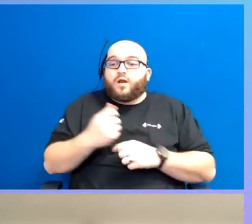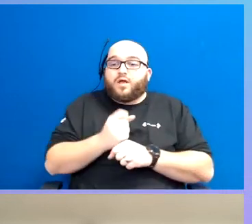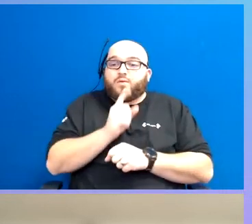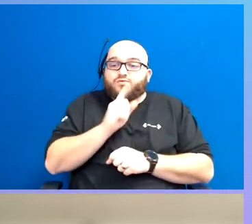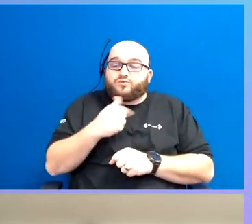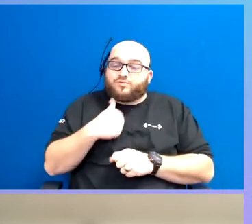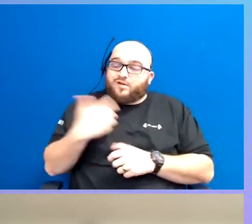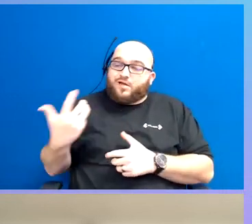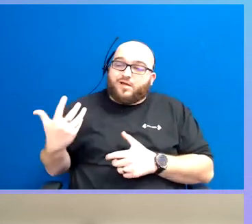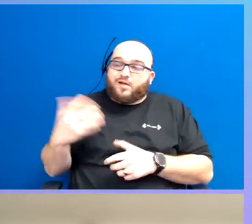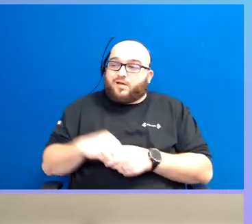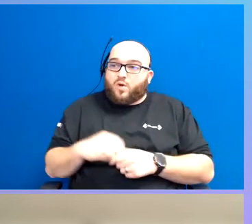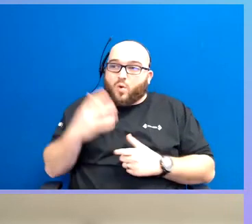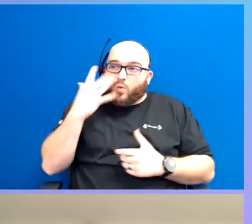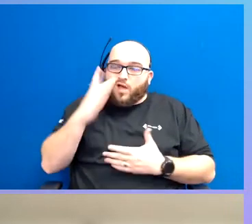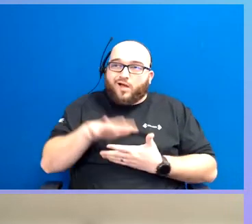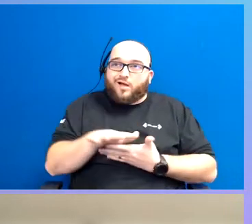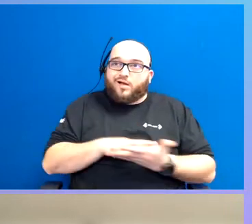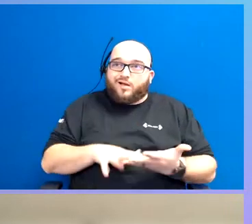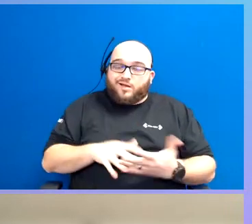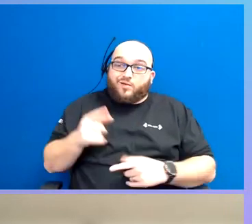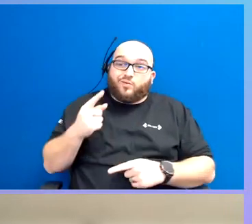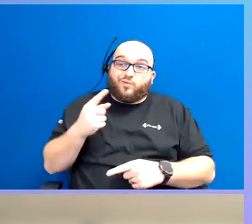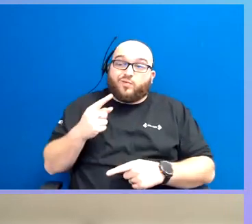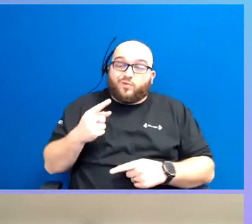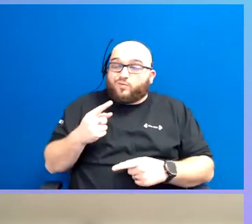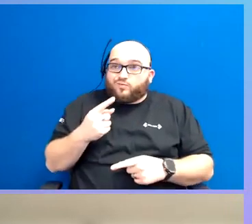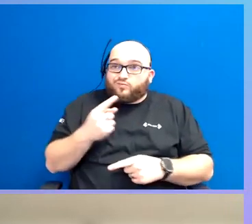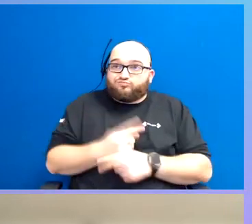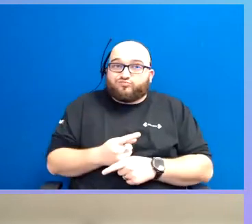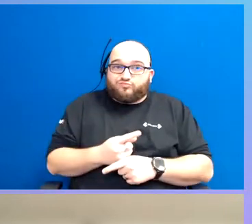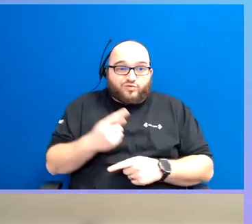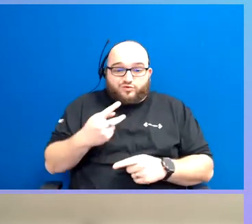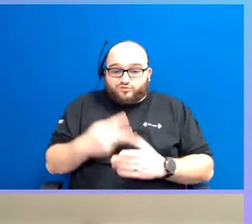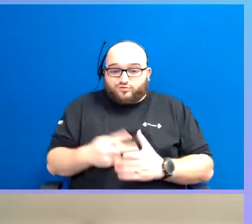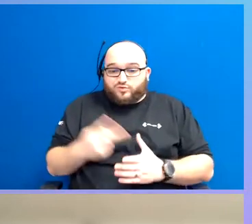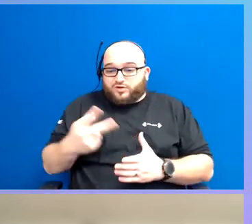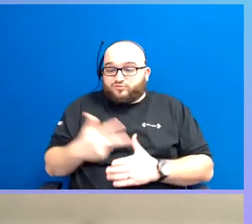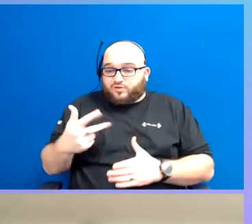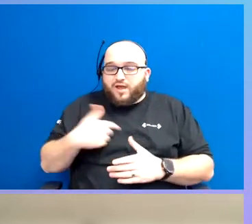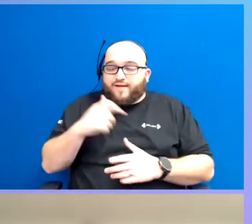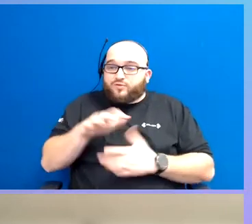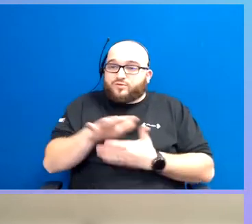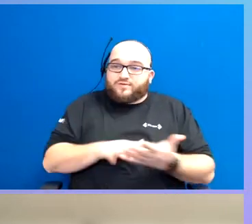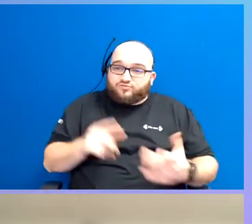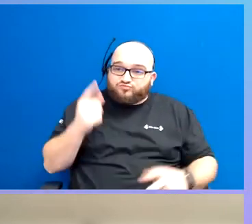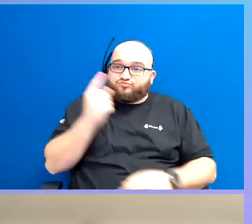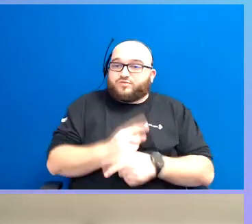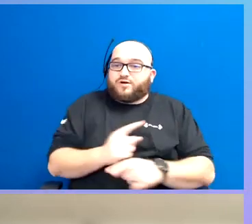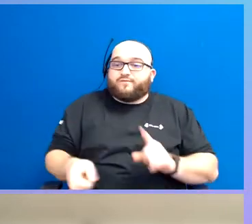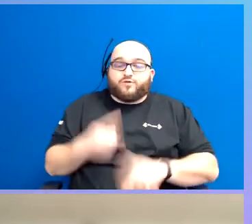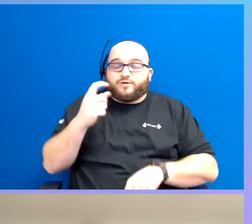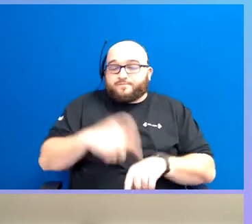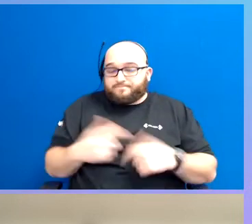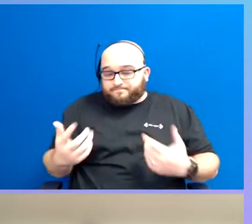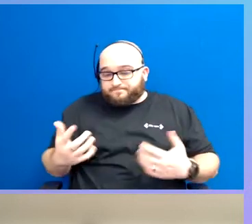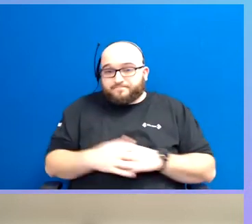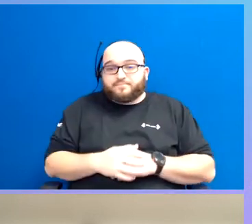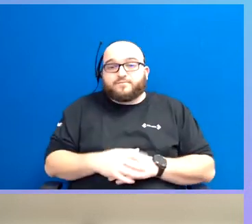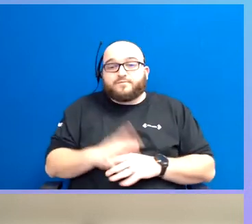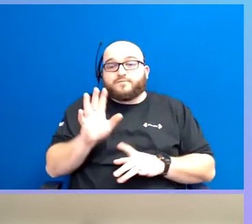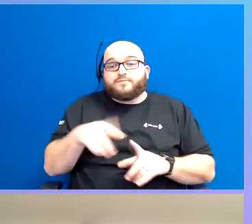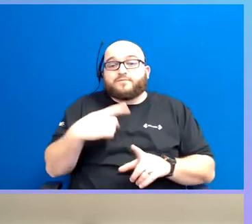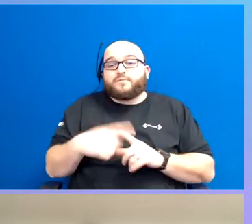Why design things tight? Just design it right in the first place, and everyone has better outcomes. And also work in a